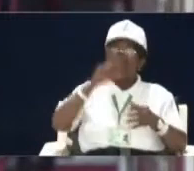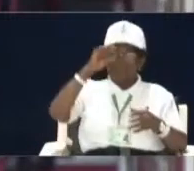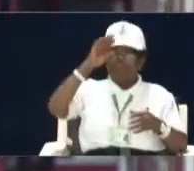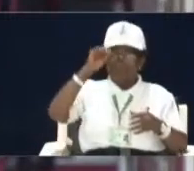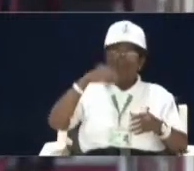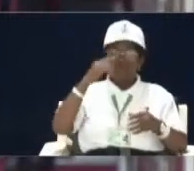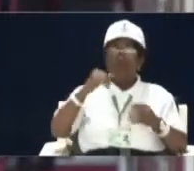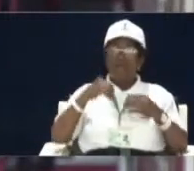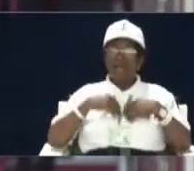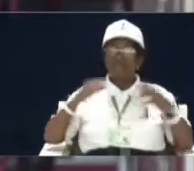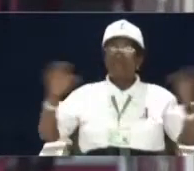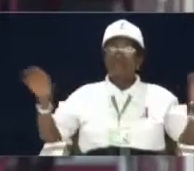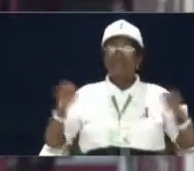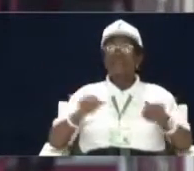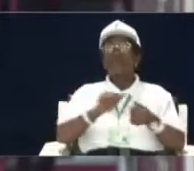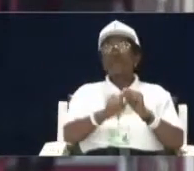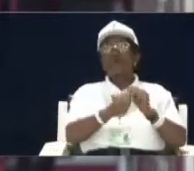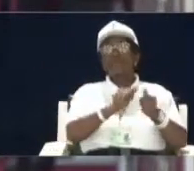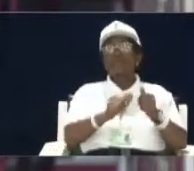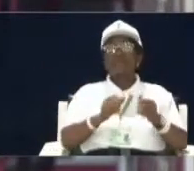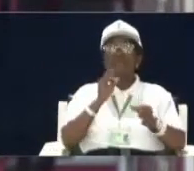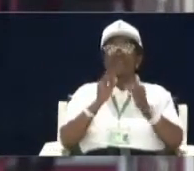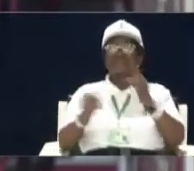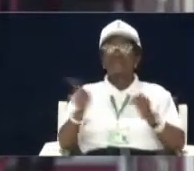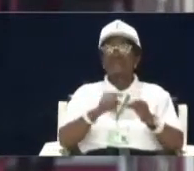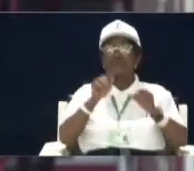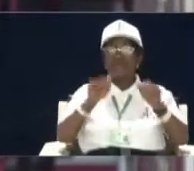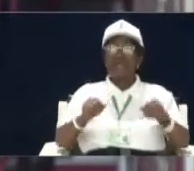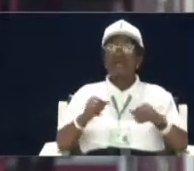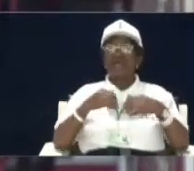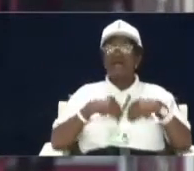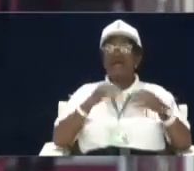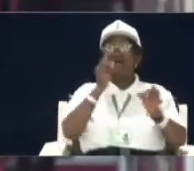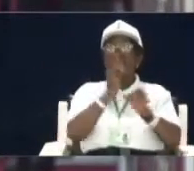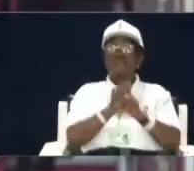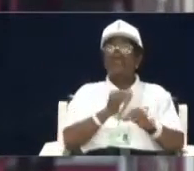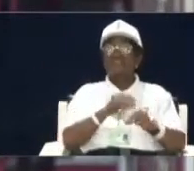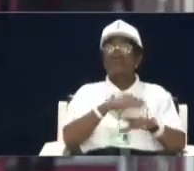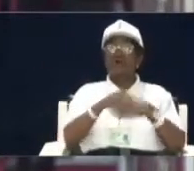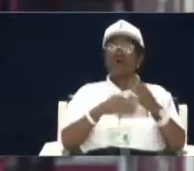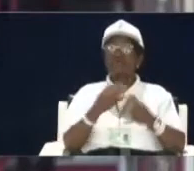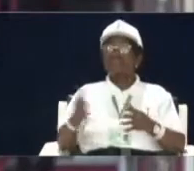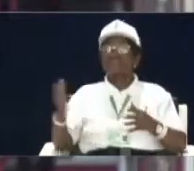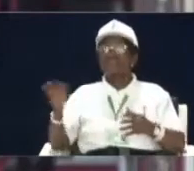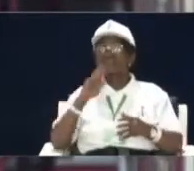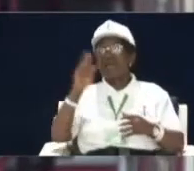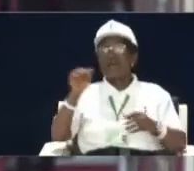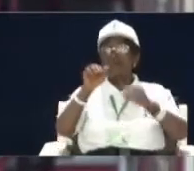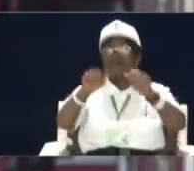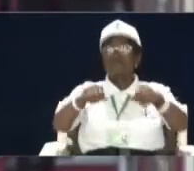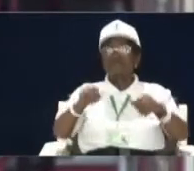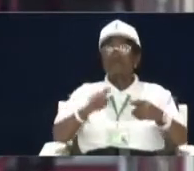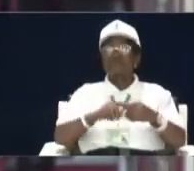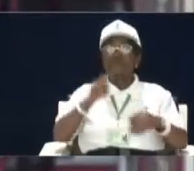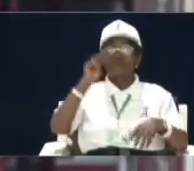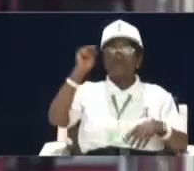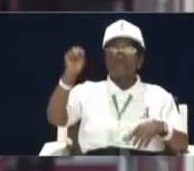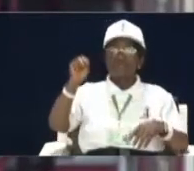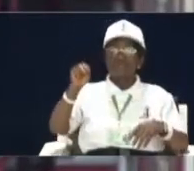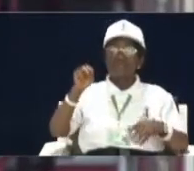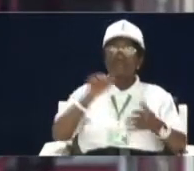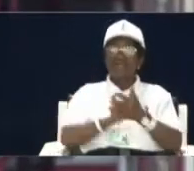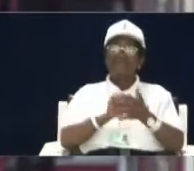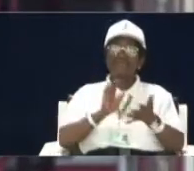big problem, if you can have faith, all things are possible to him